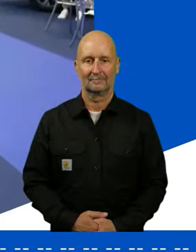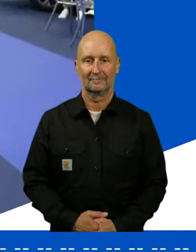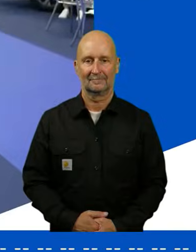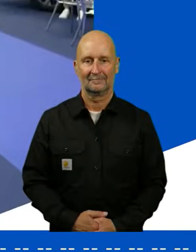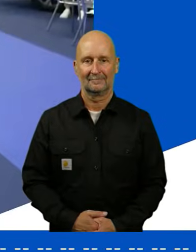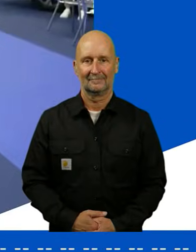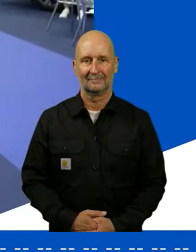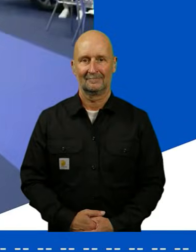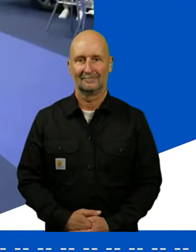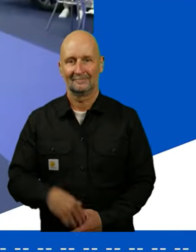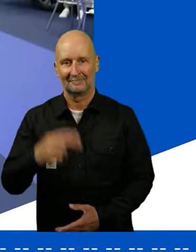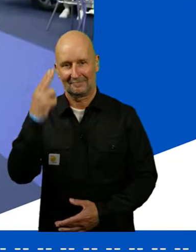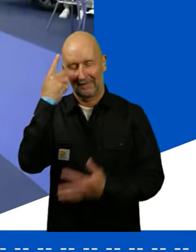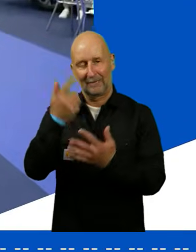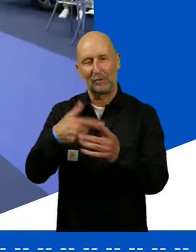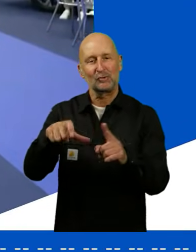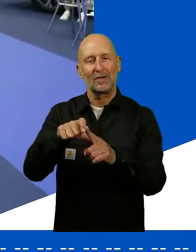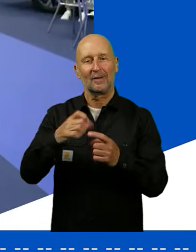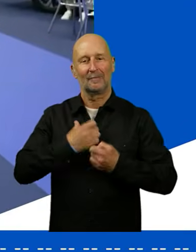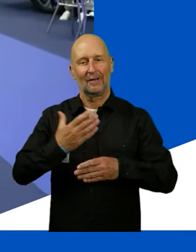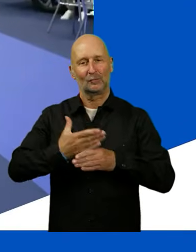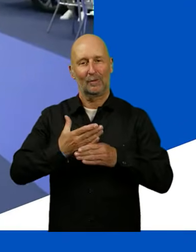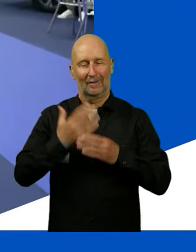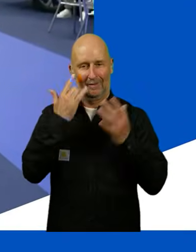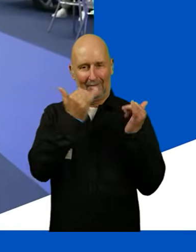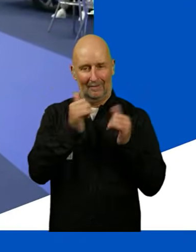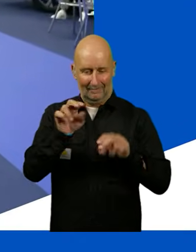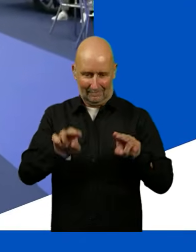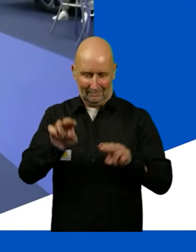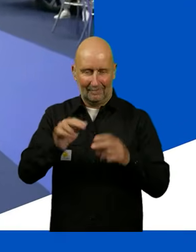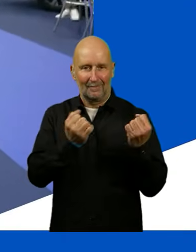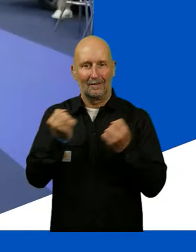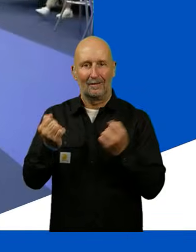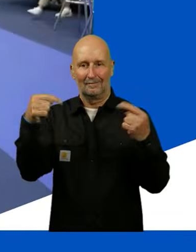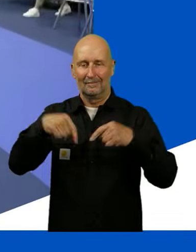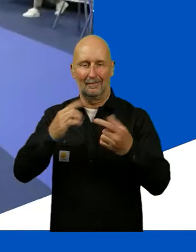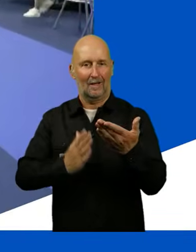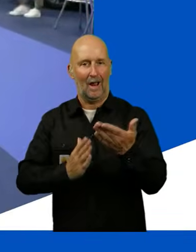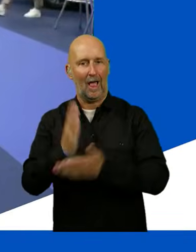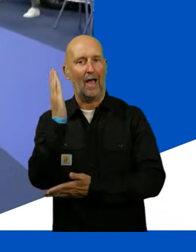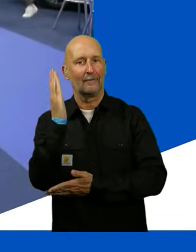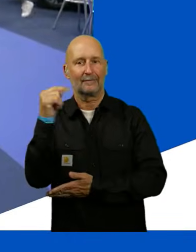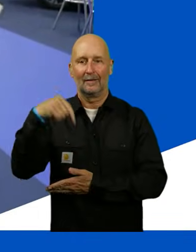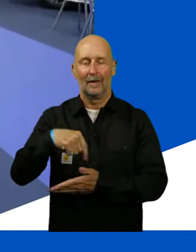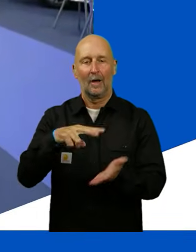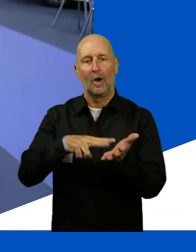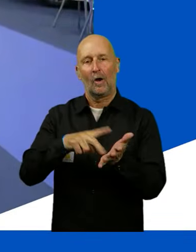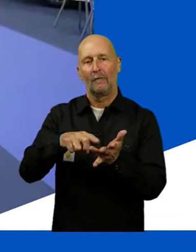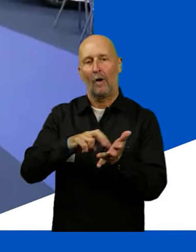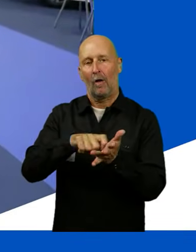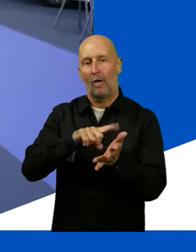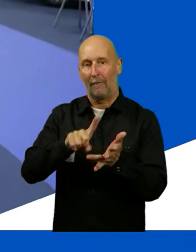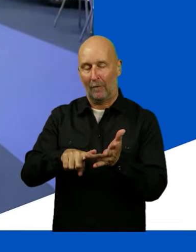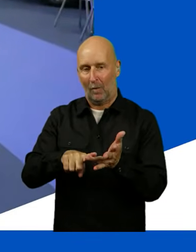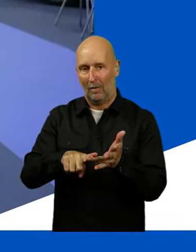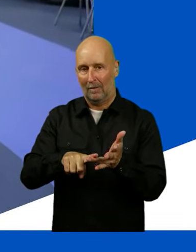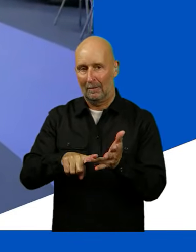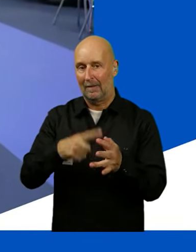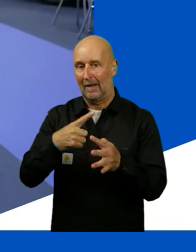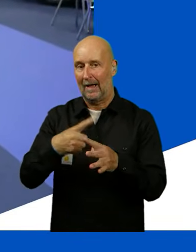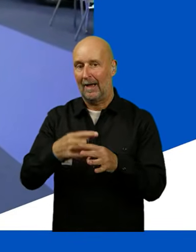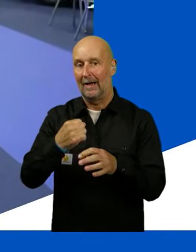Hello, my name's Richard. I'm a car reviewer and I'm here at Motability Scheme live looking at this, the Volvo XC40. Now, when it